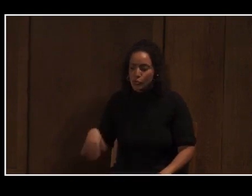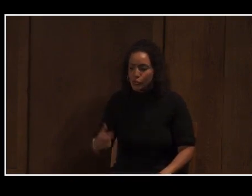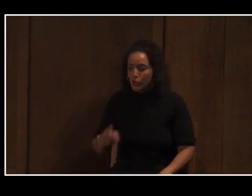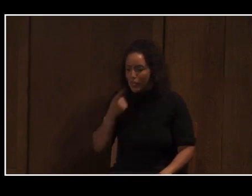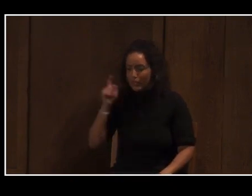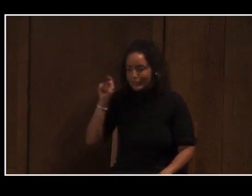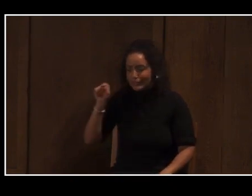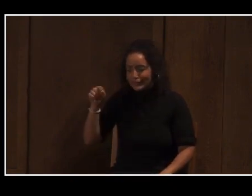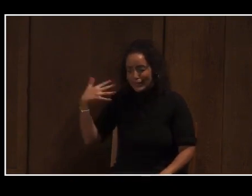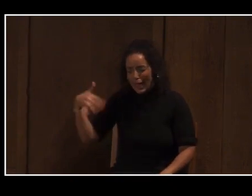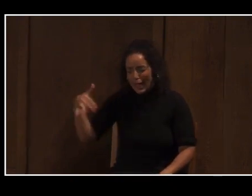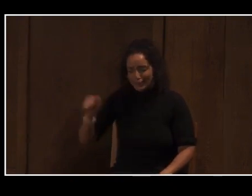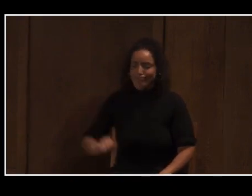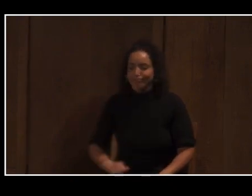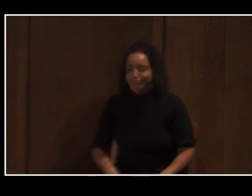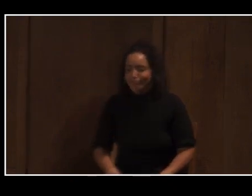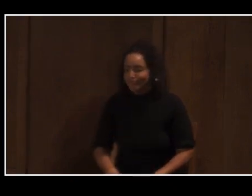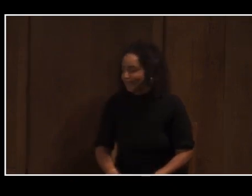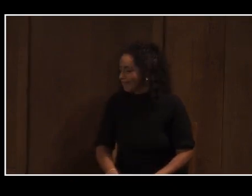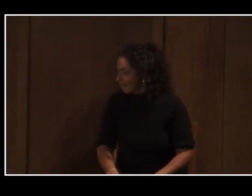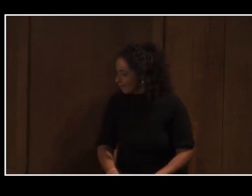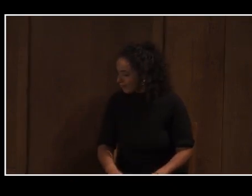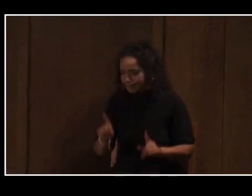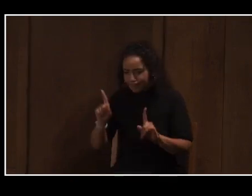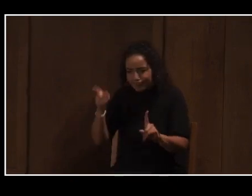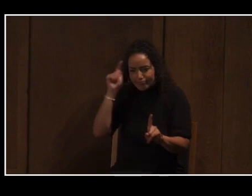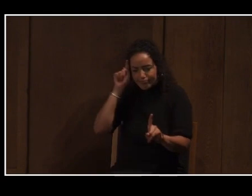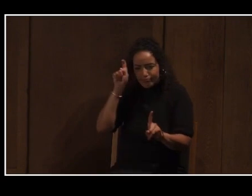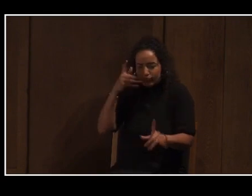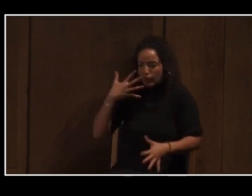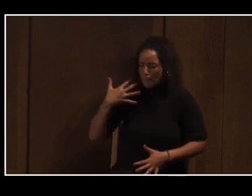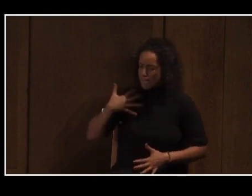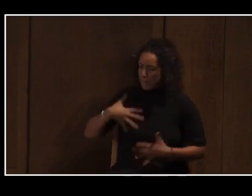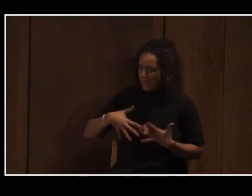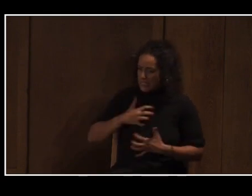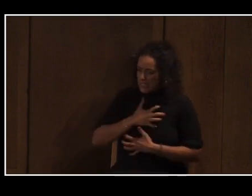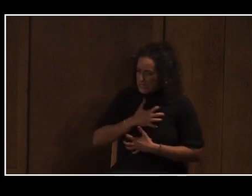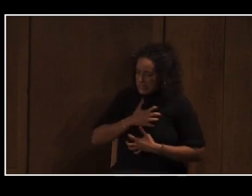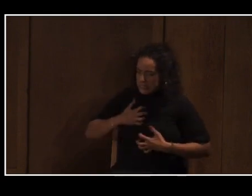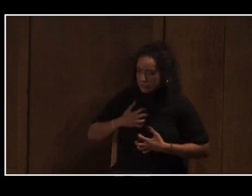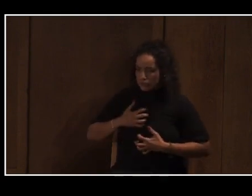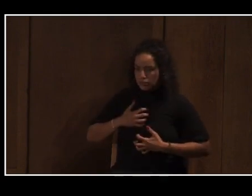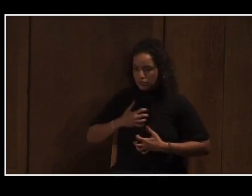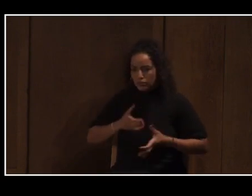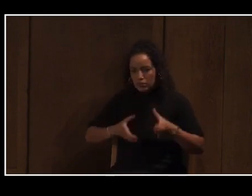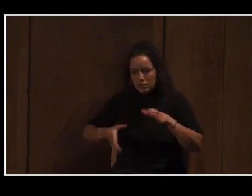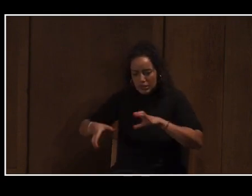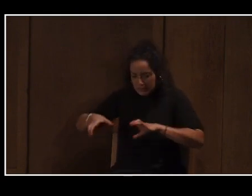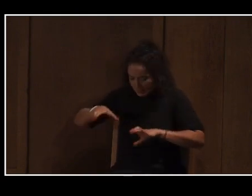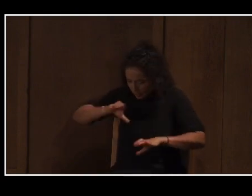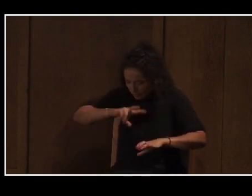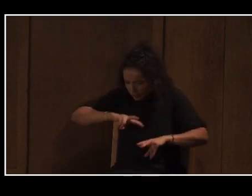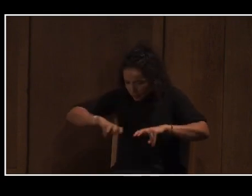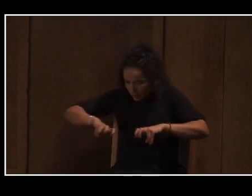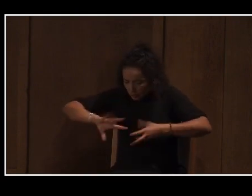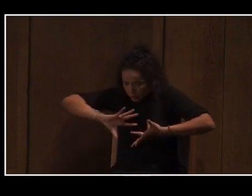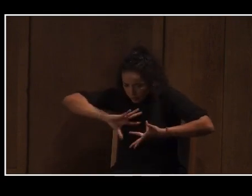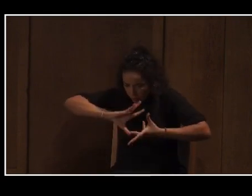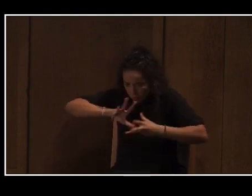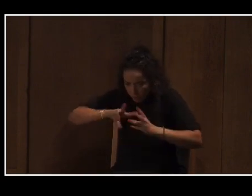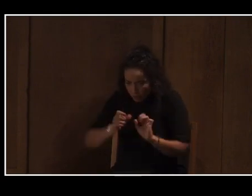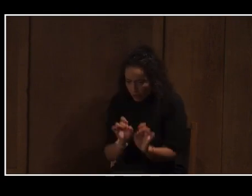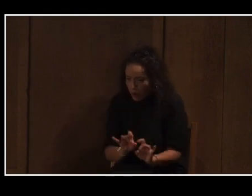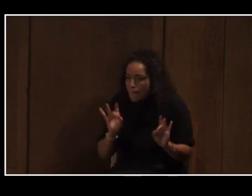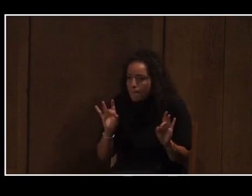but then the idea that, you know, the pain from experimentation, yet the conjuring, the magic,